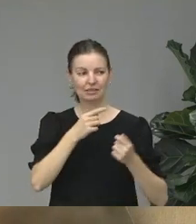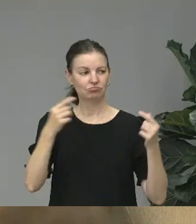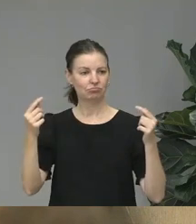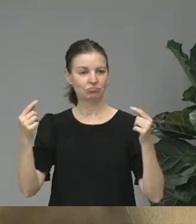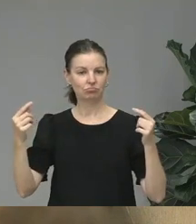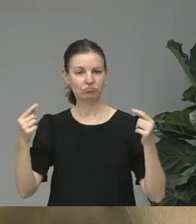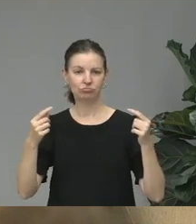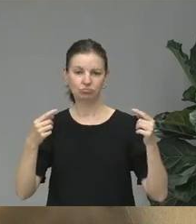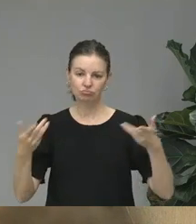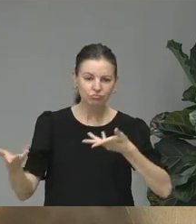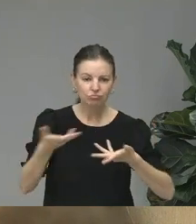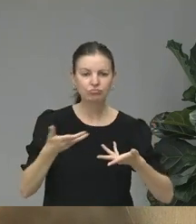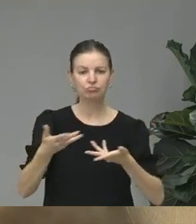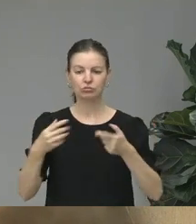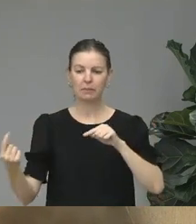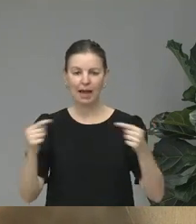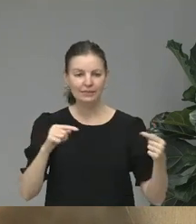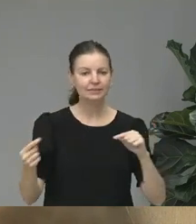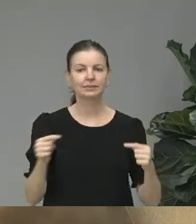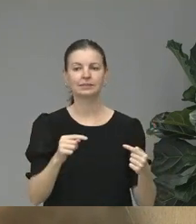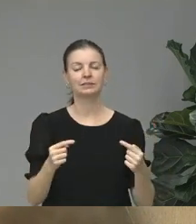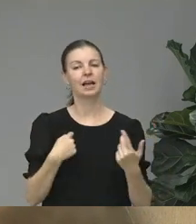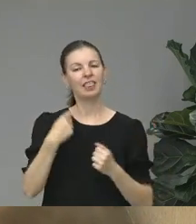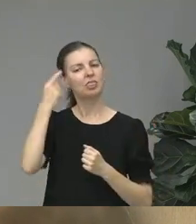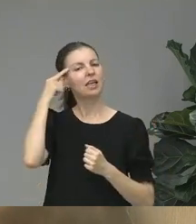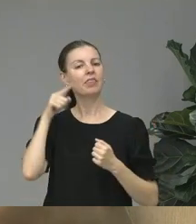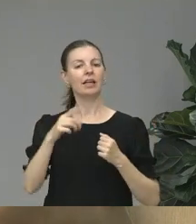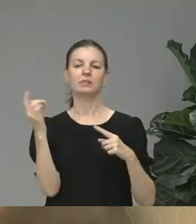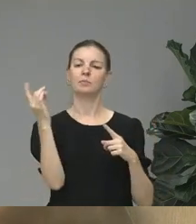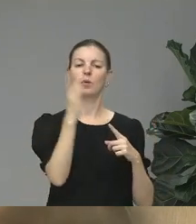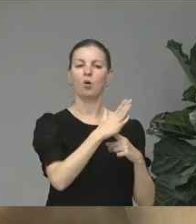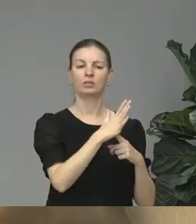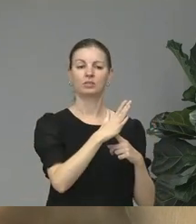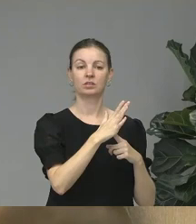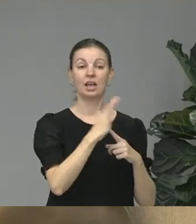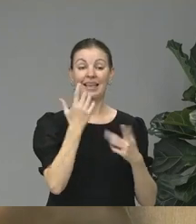think that's the difference that not having it